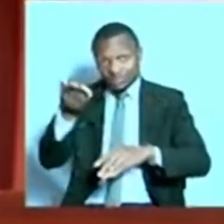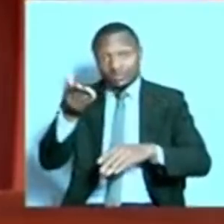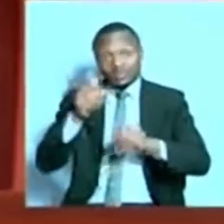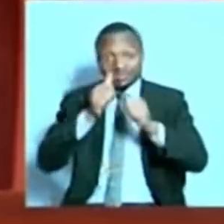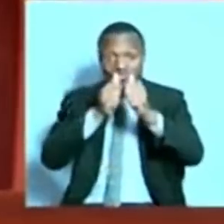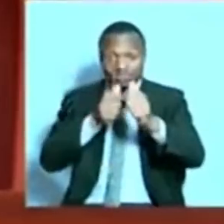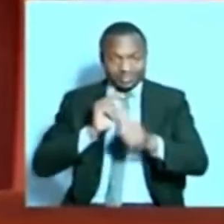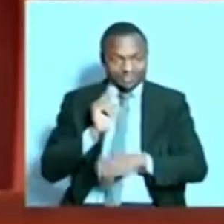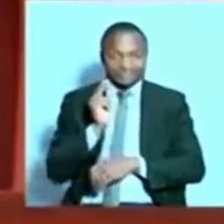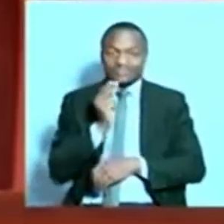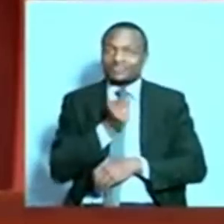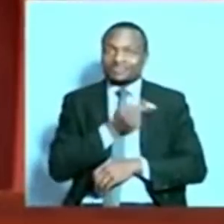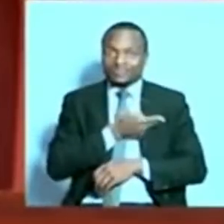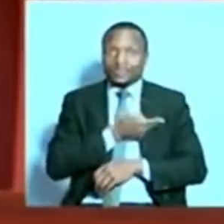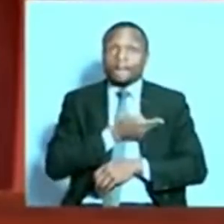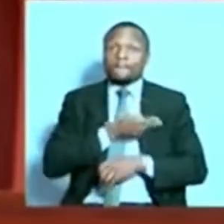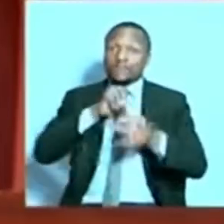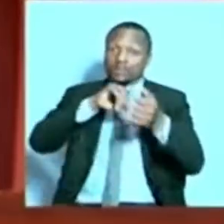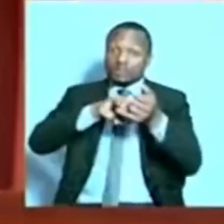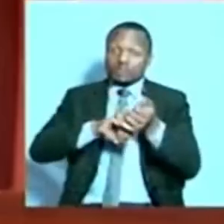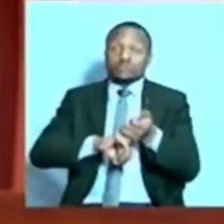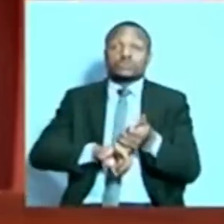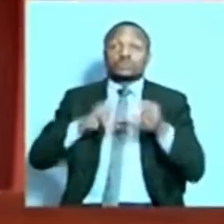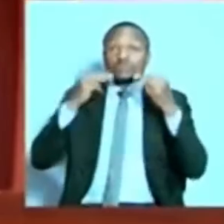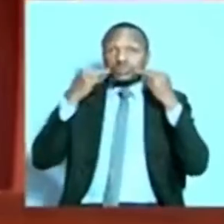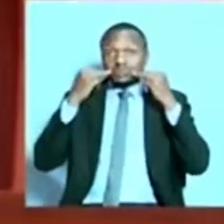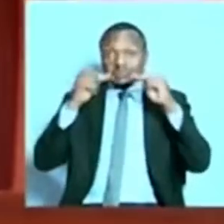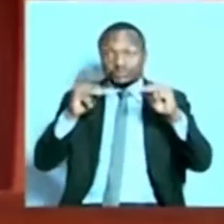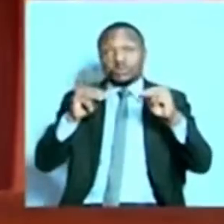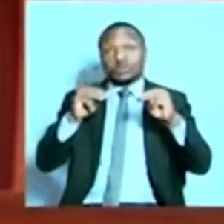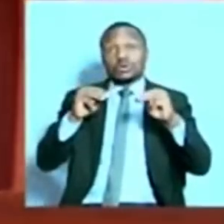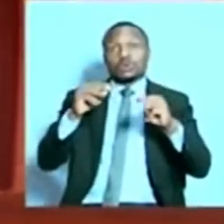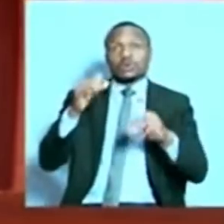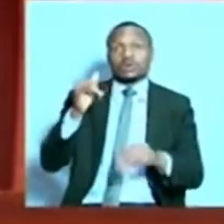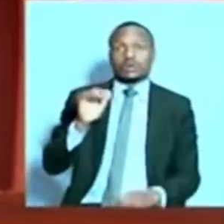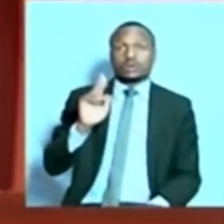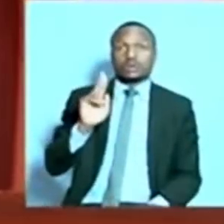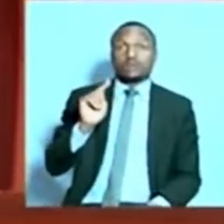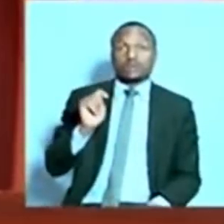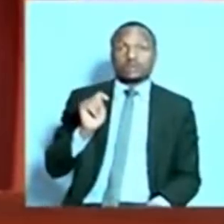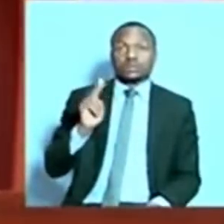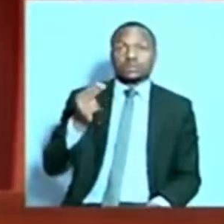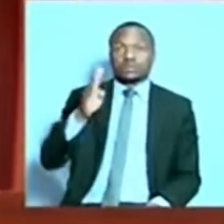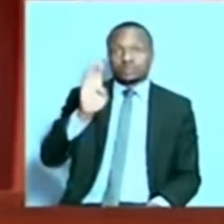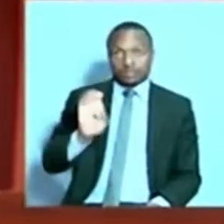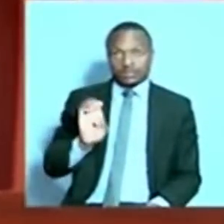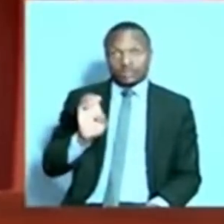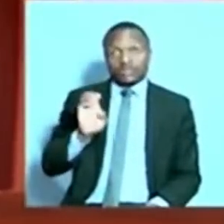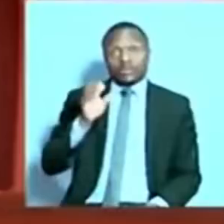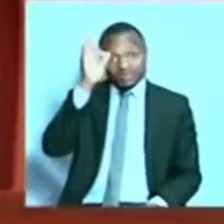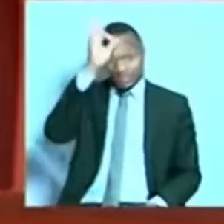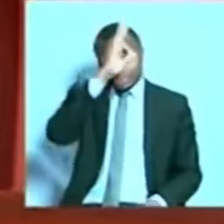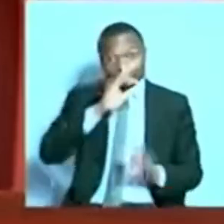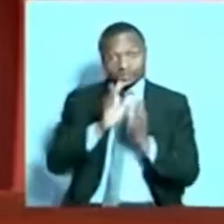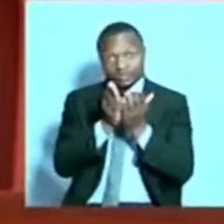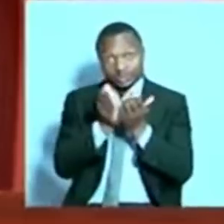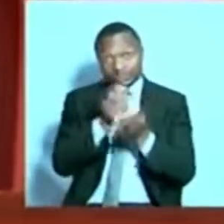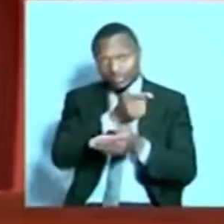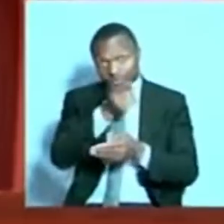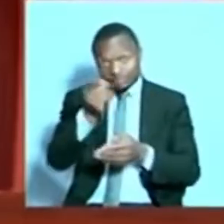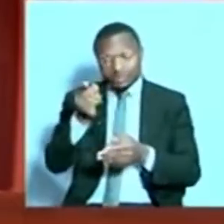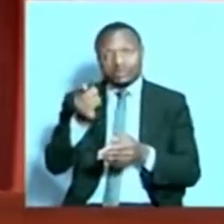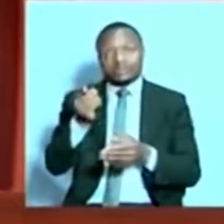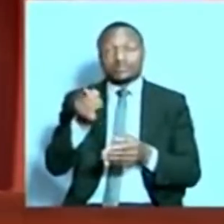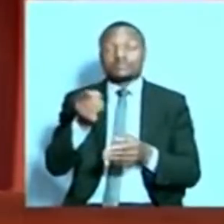following us on our social media platform. It could be YouTube, Facebook, and those of you that are tuning in to our